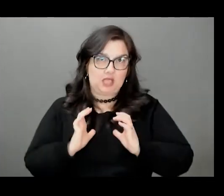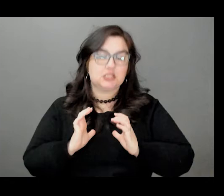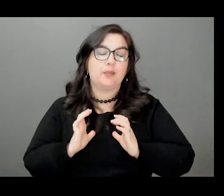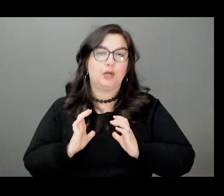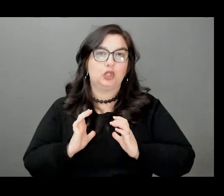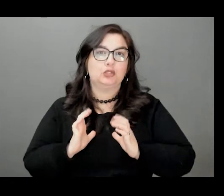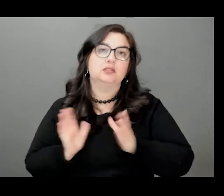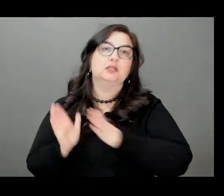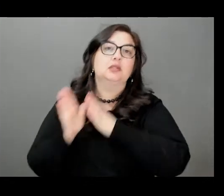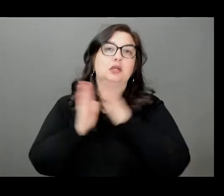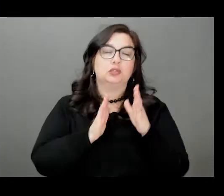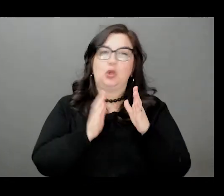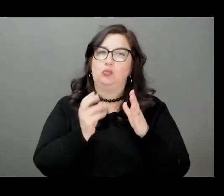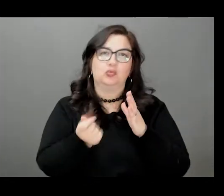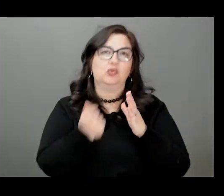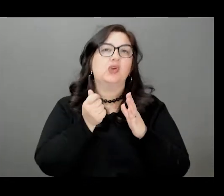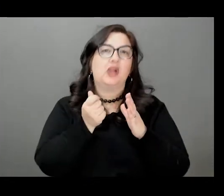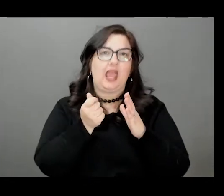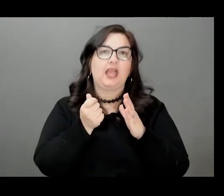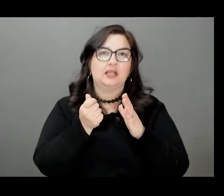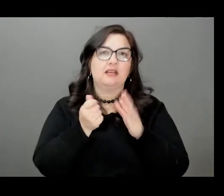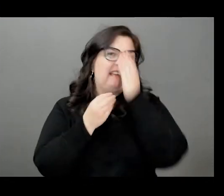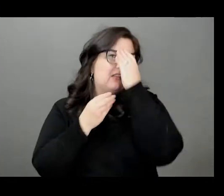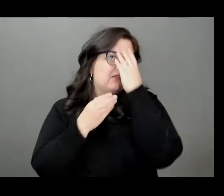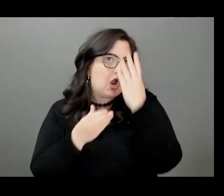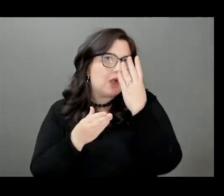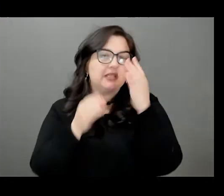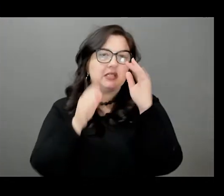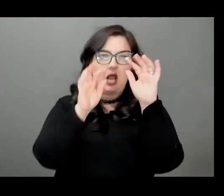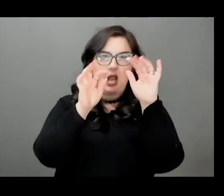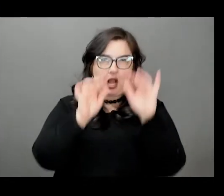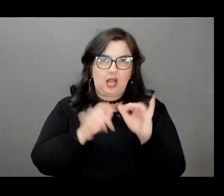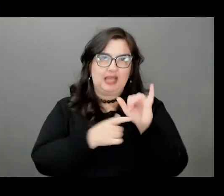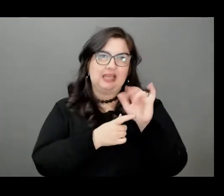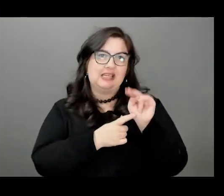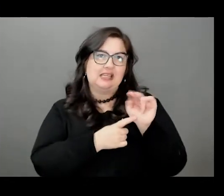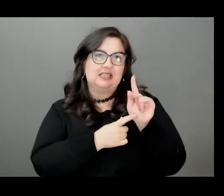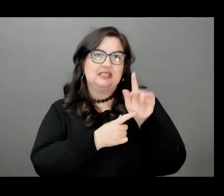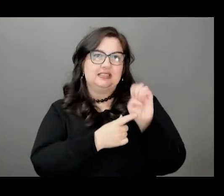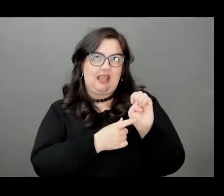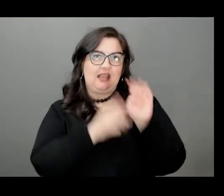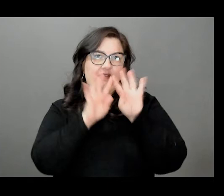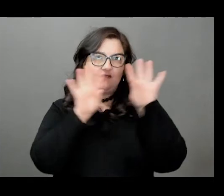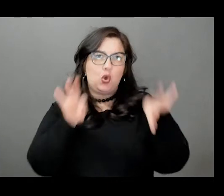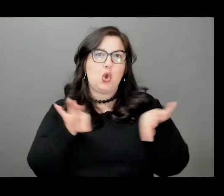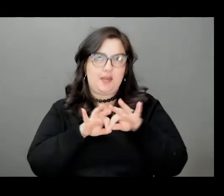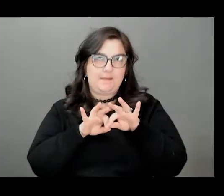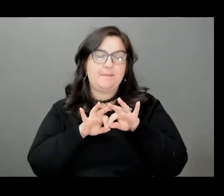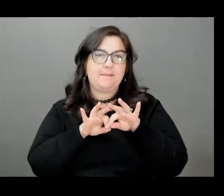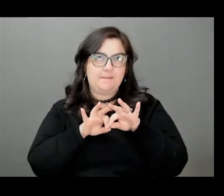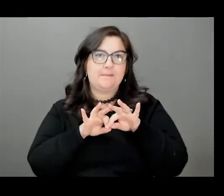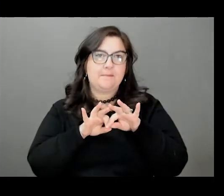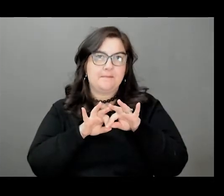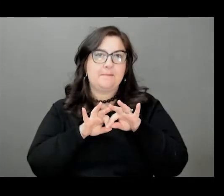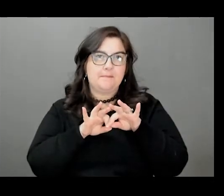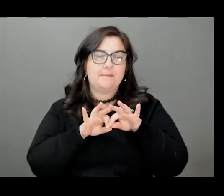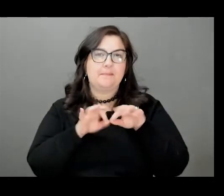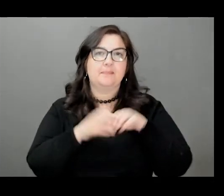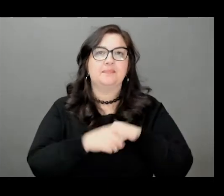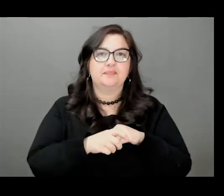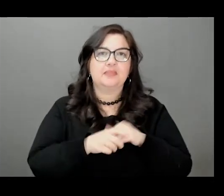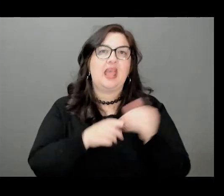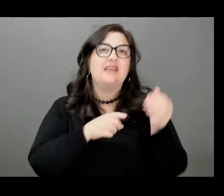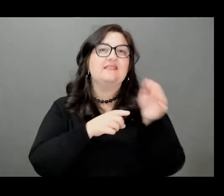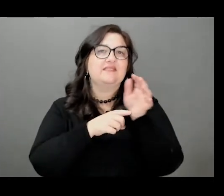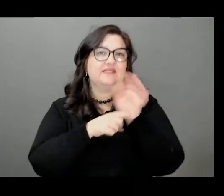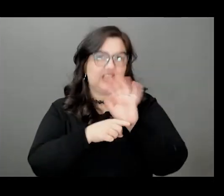call with our customer. So I'm going to just fill real quick information in this intake form.